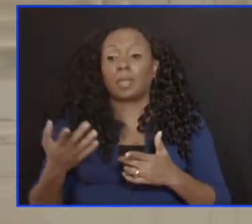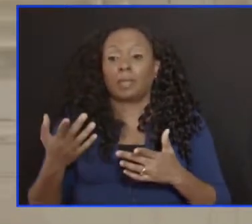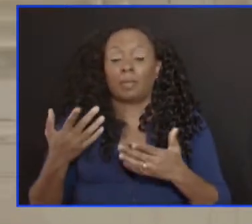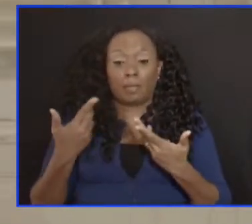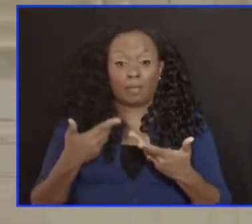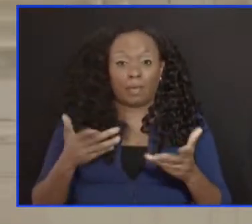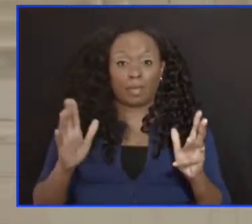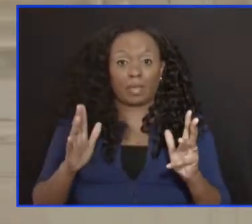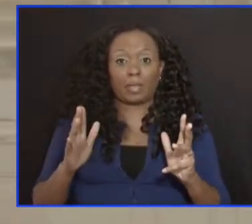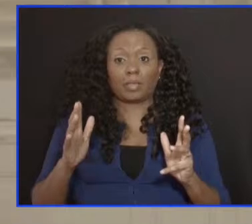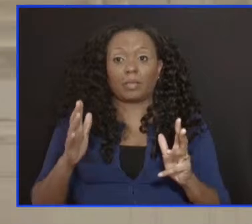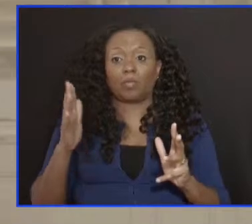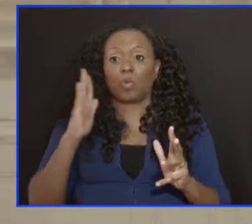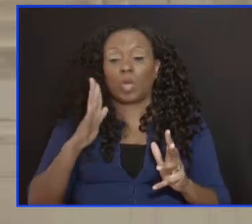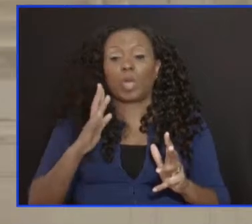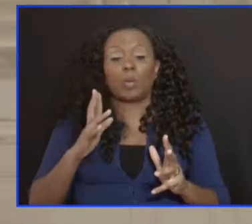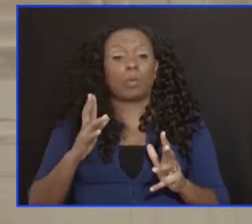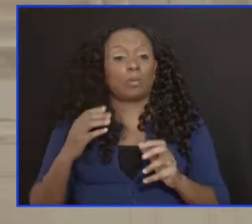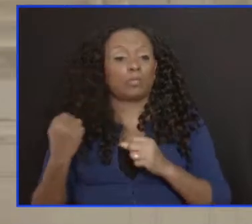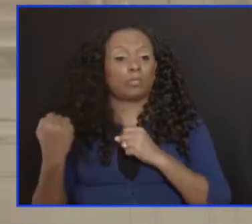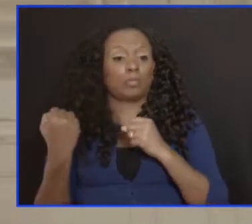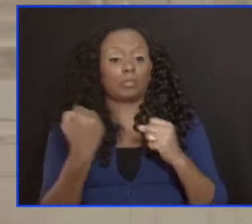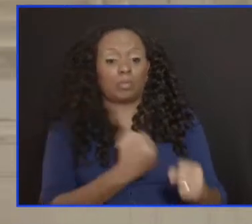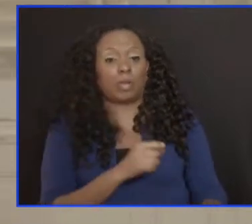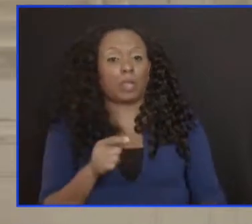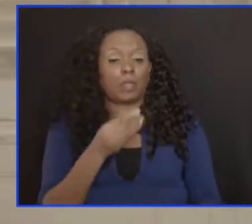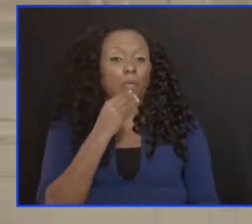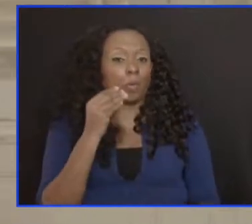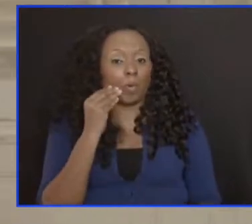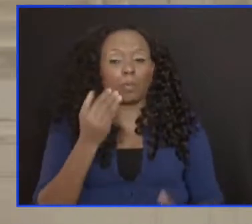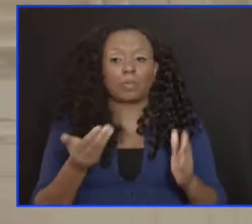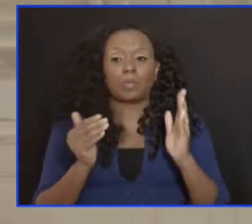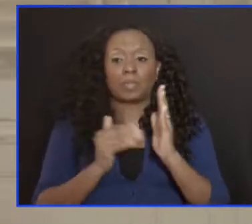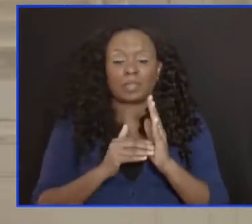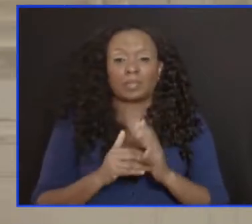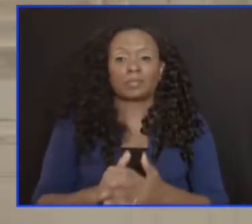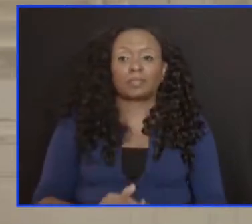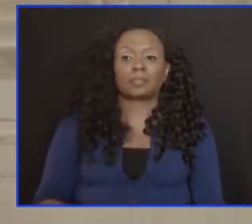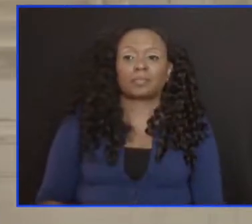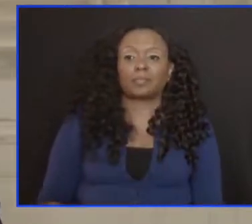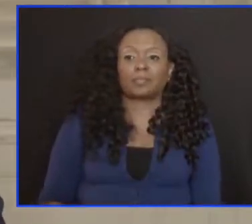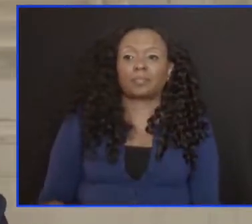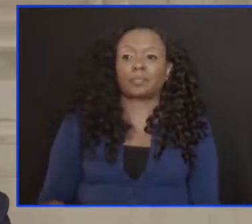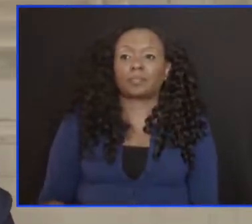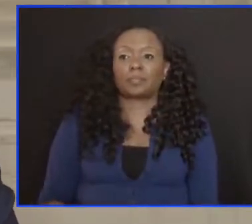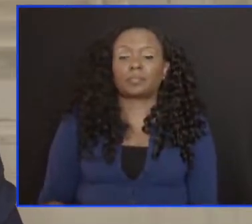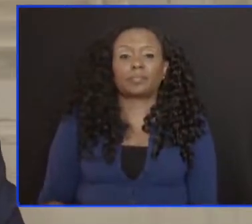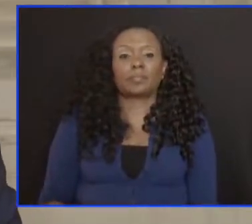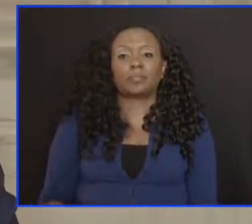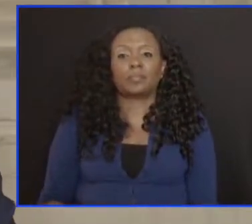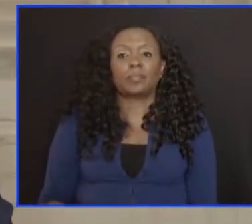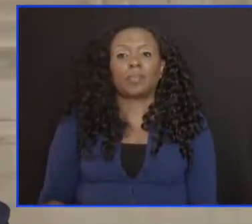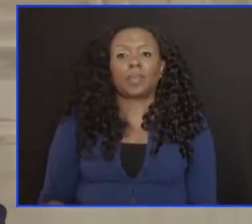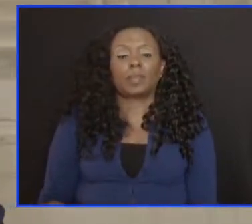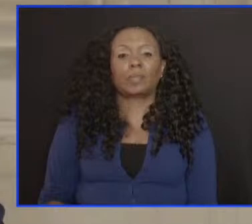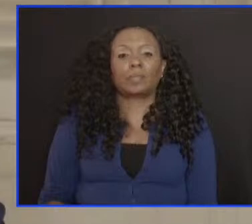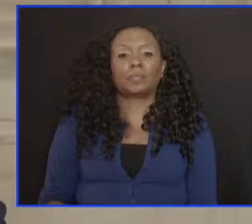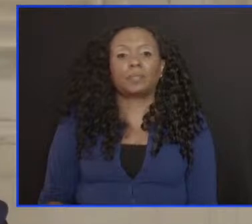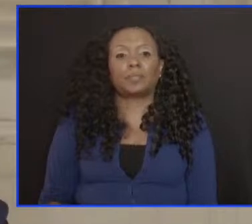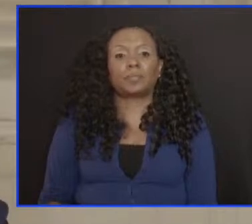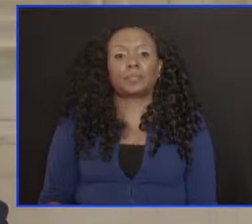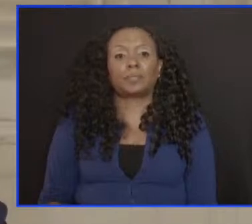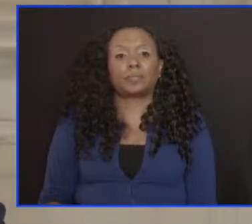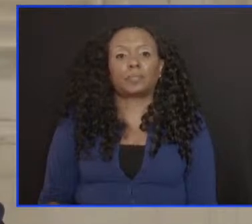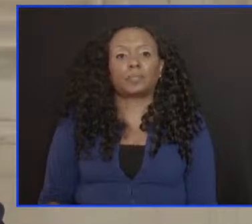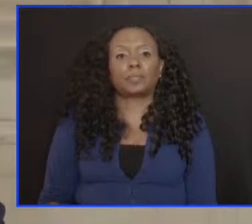then we will take them back to their residence to go back into the appropriate isolation. So I hope I walked you through a bit